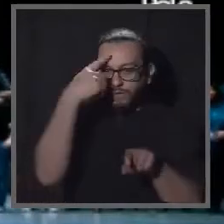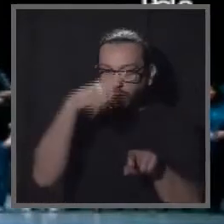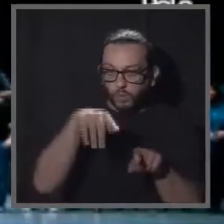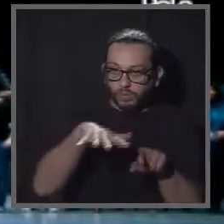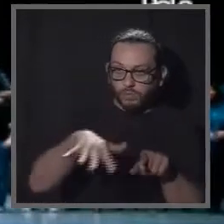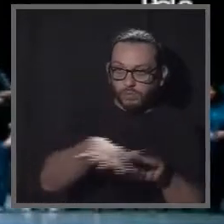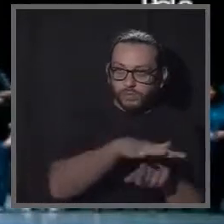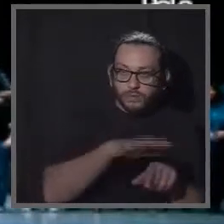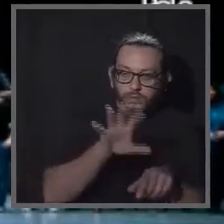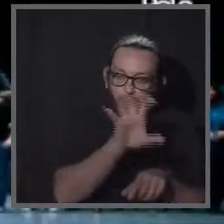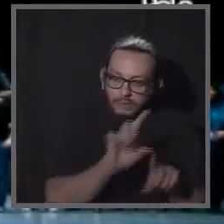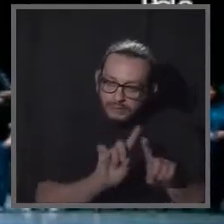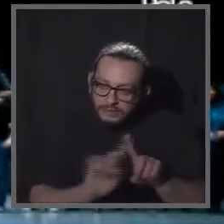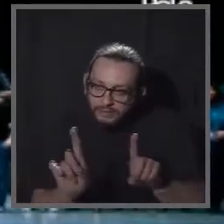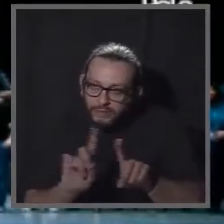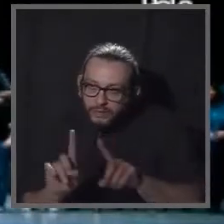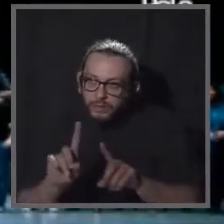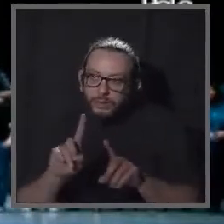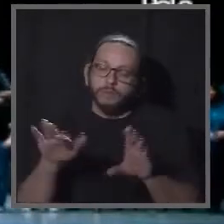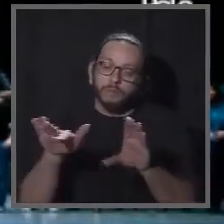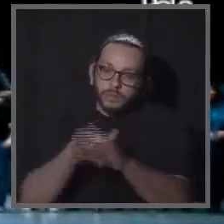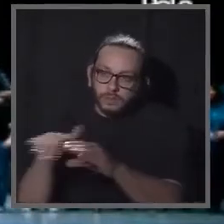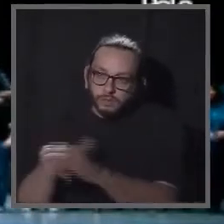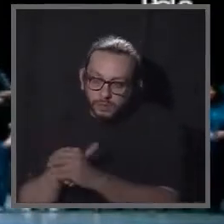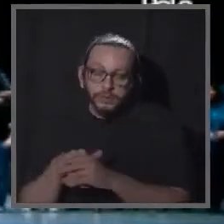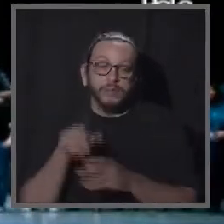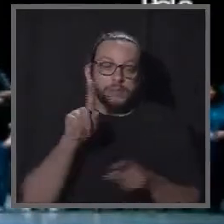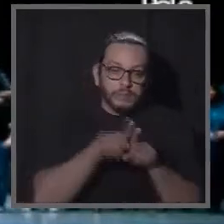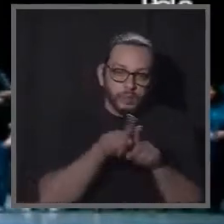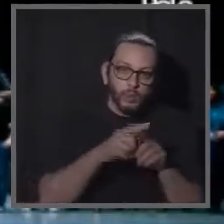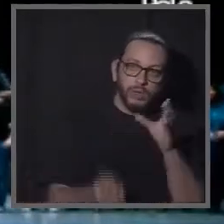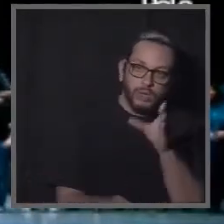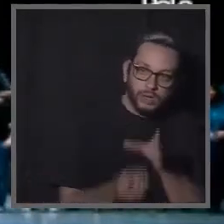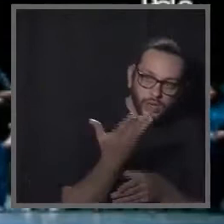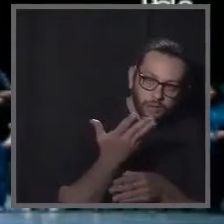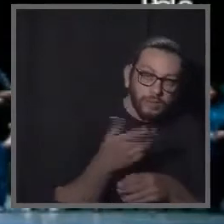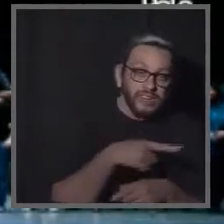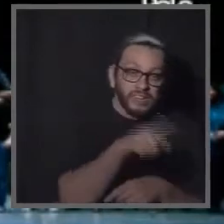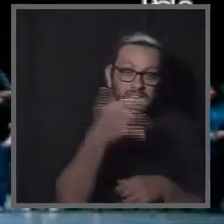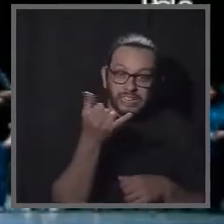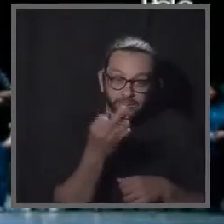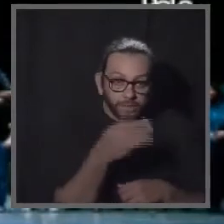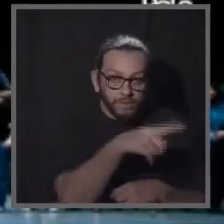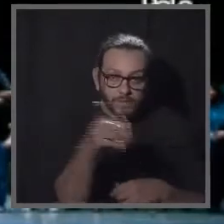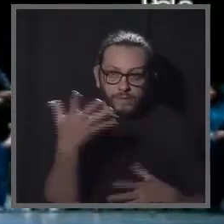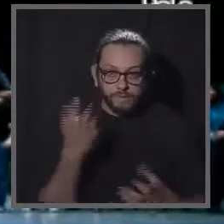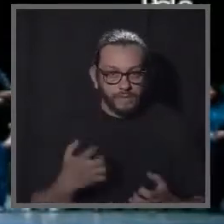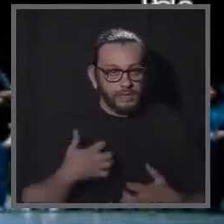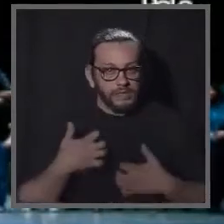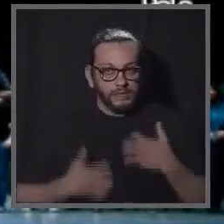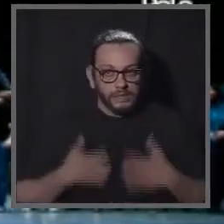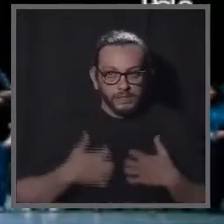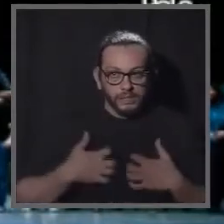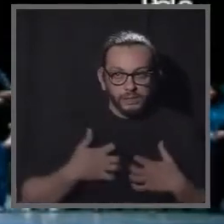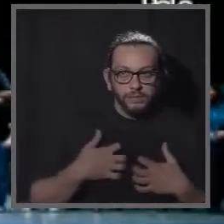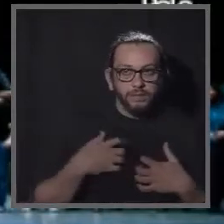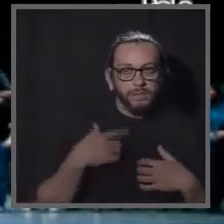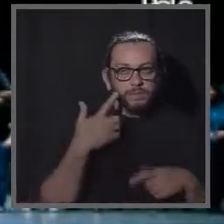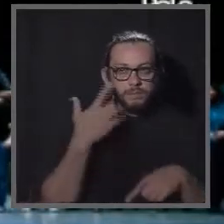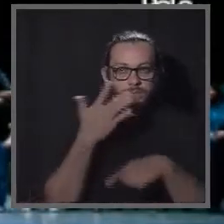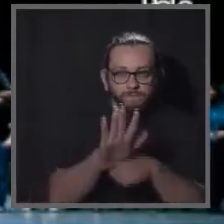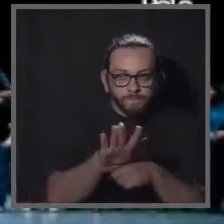analyzed with in-depth this participation and creation and participation. There is an